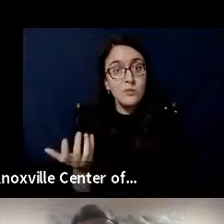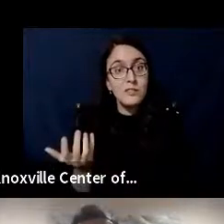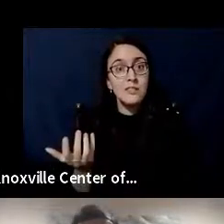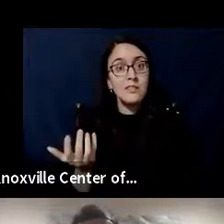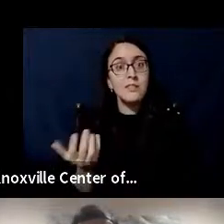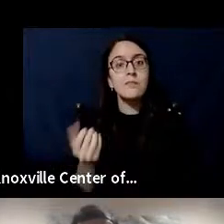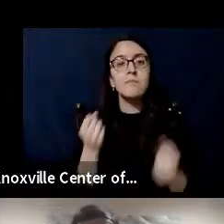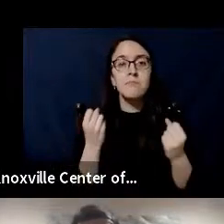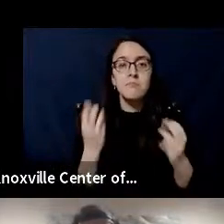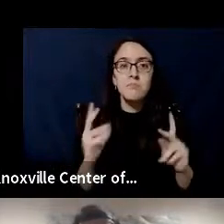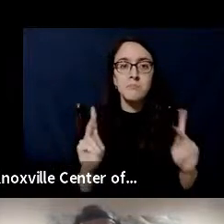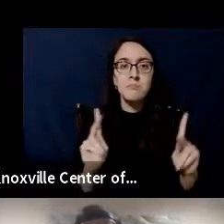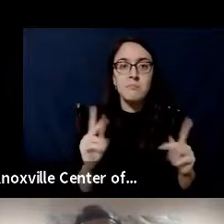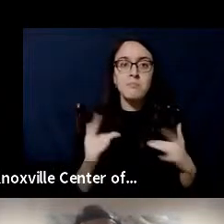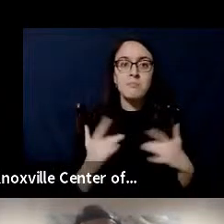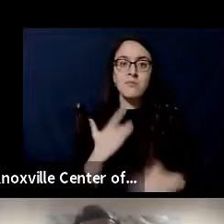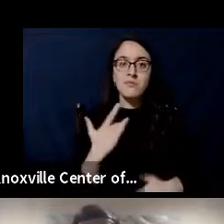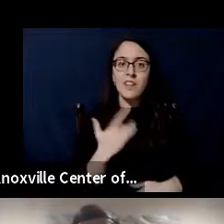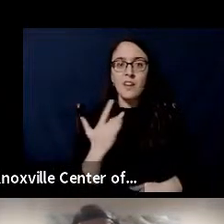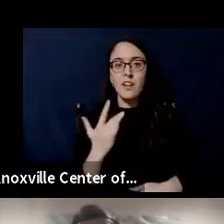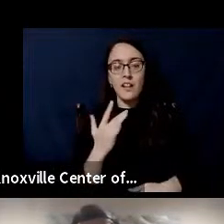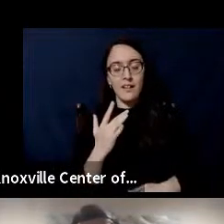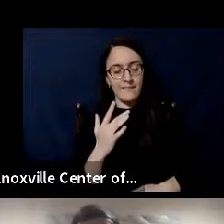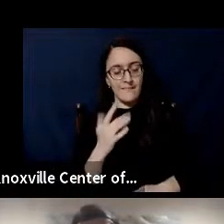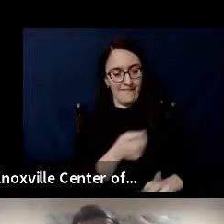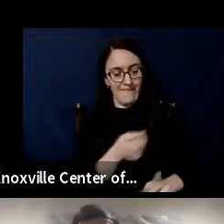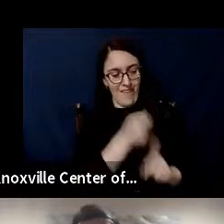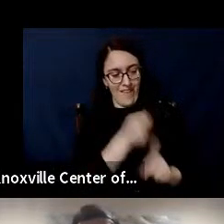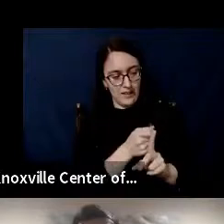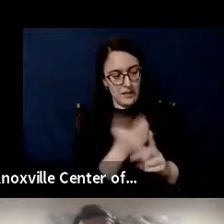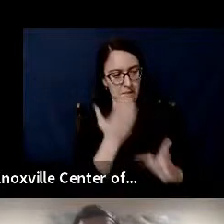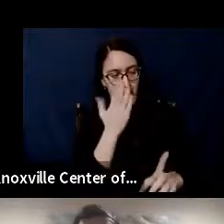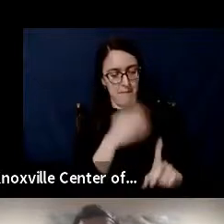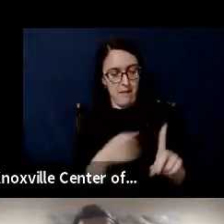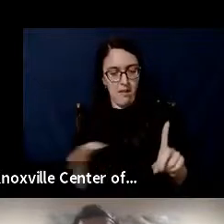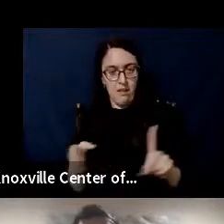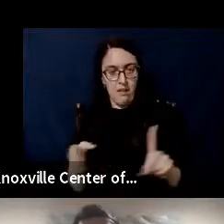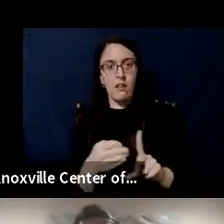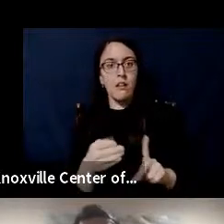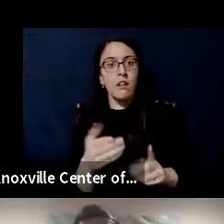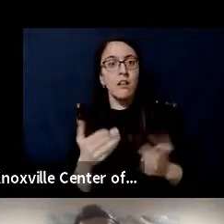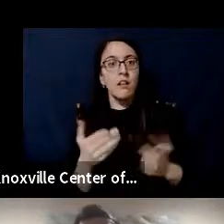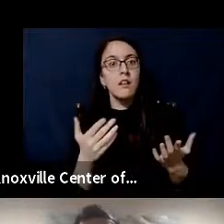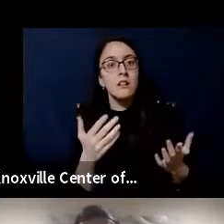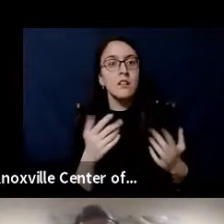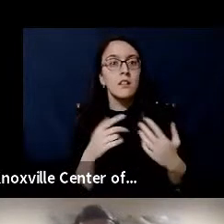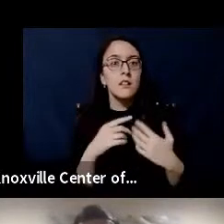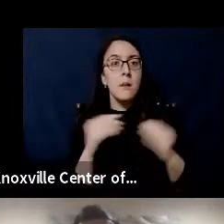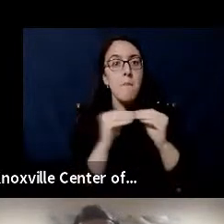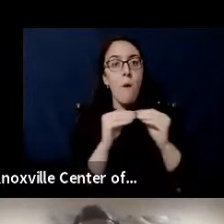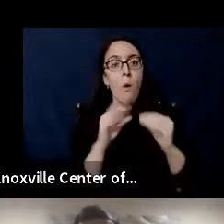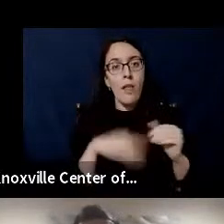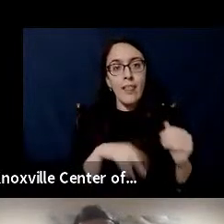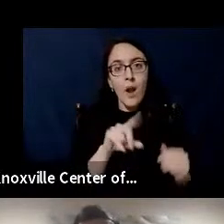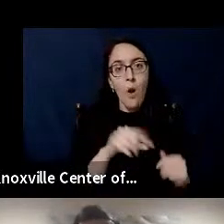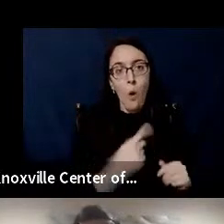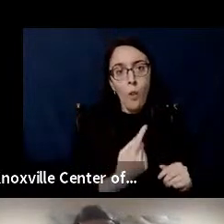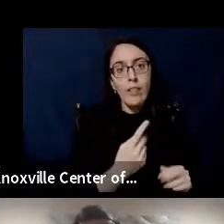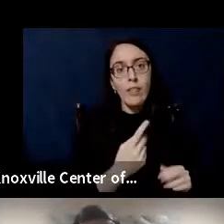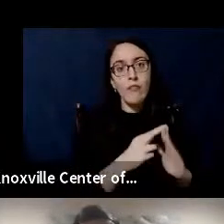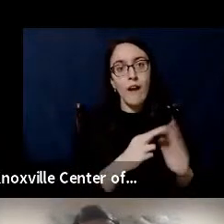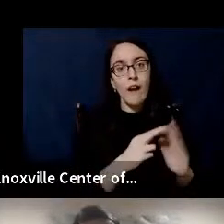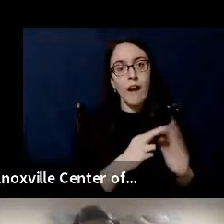feel the effects, maybe indirectly, but feel those effects well beyond the regulations. So the more we can get people to